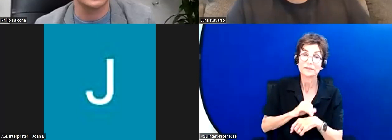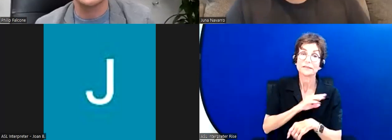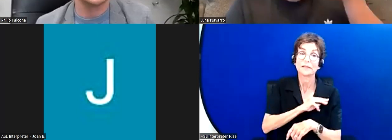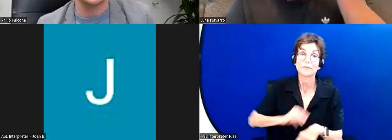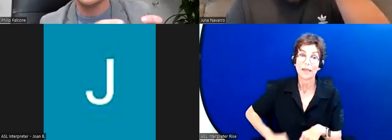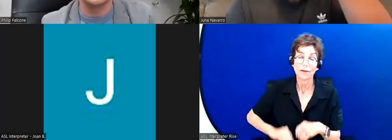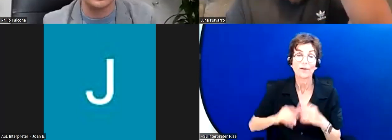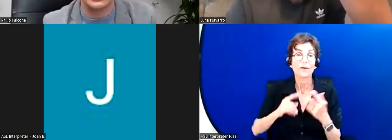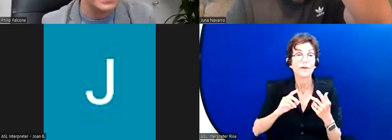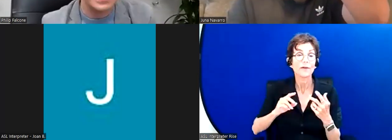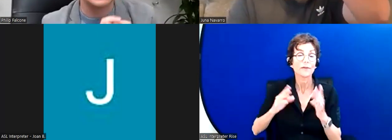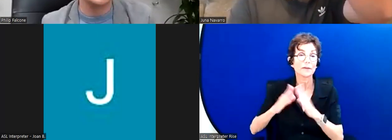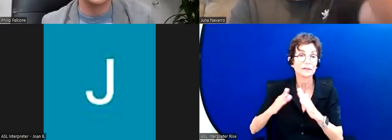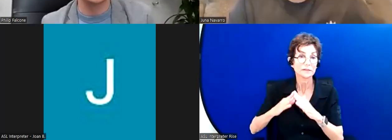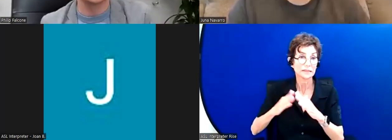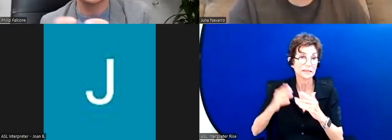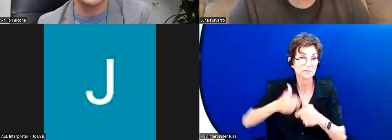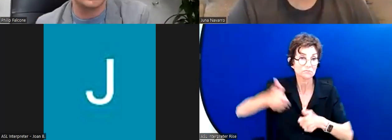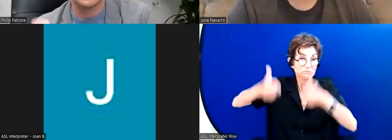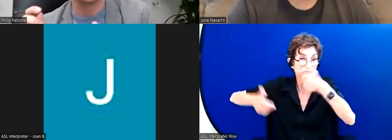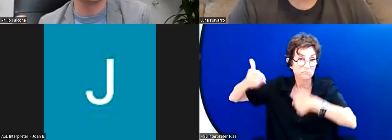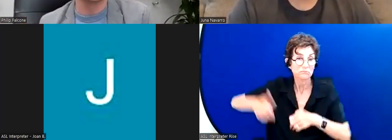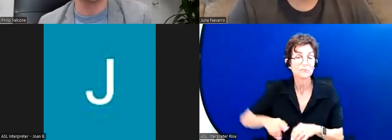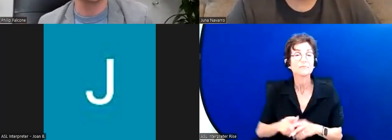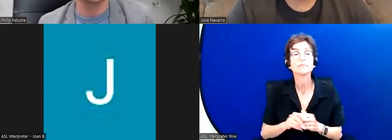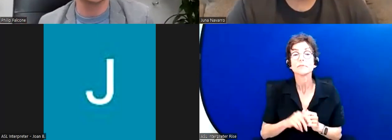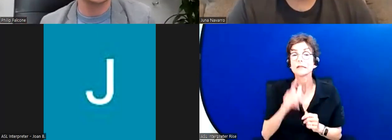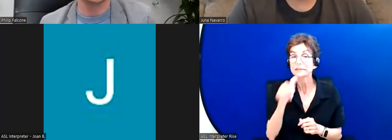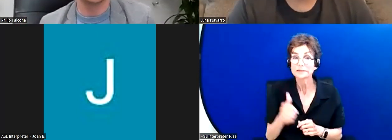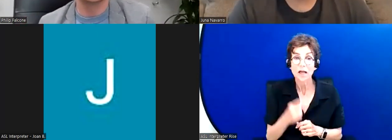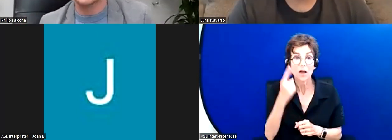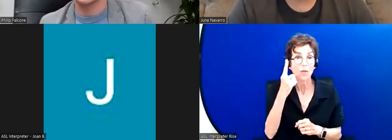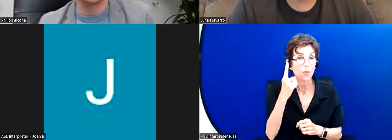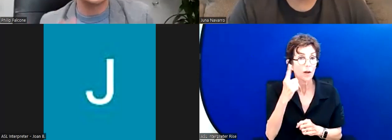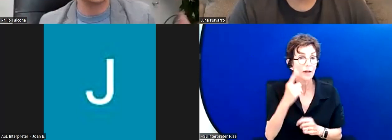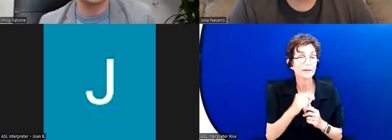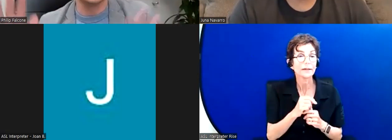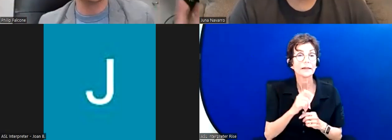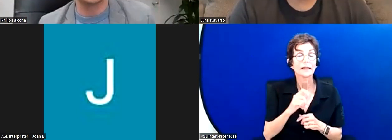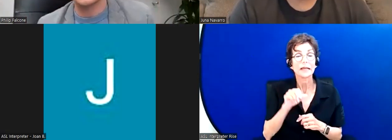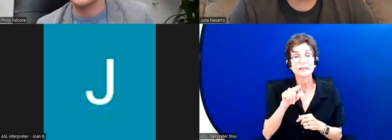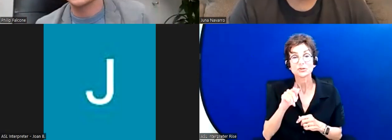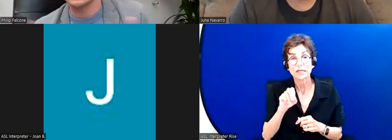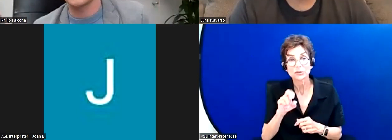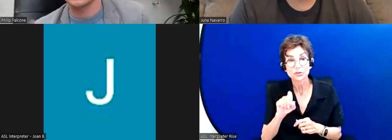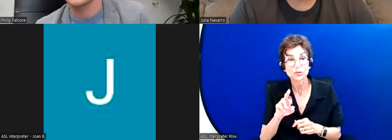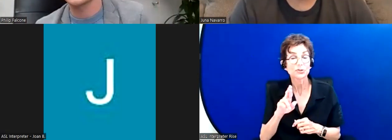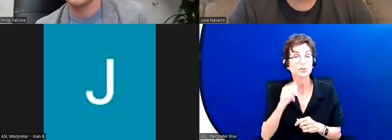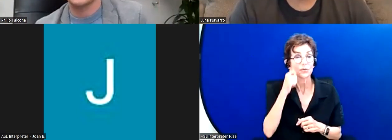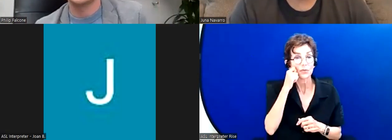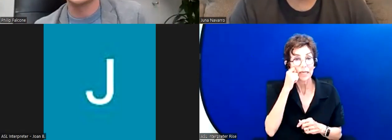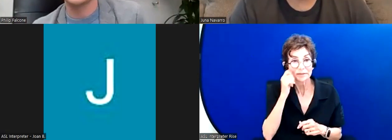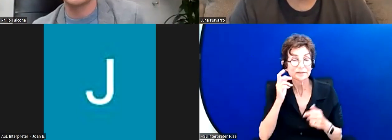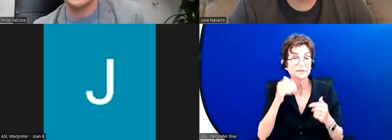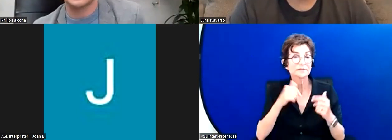city. They're not all from one neighborhood. They're not all one particular, gender, race, religion, whatever it may be. It's all different folks,